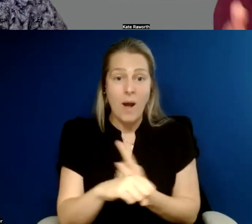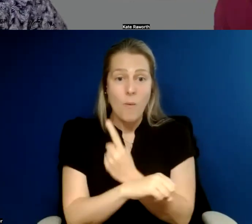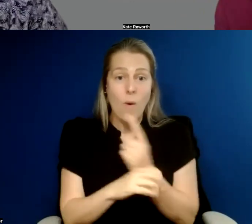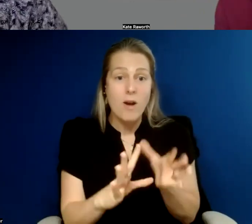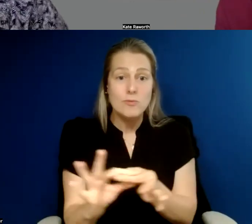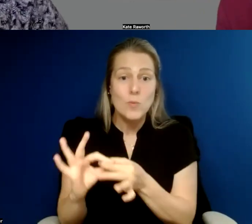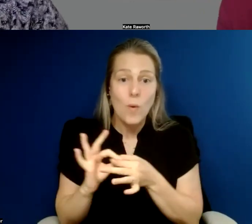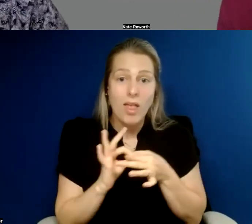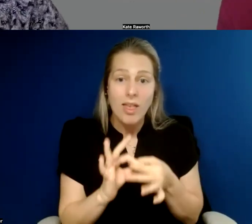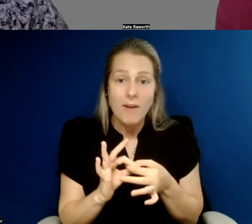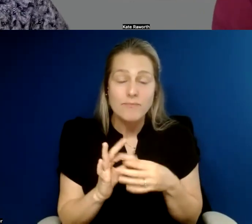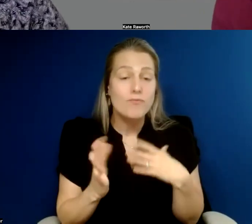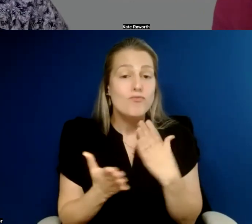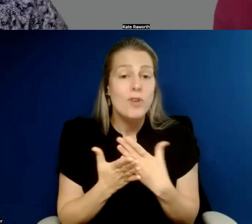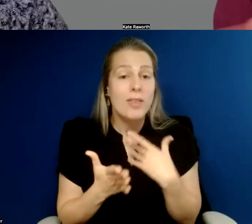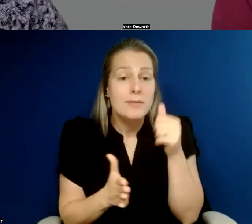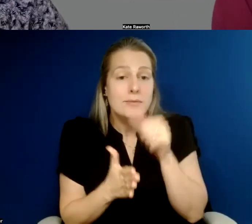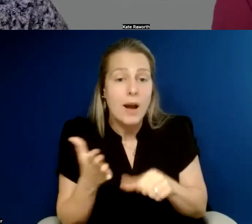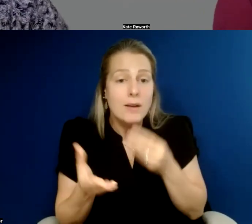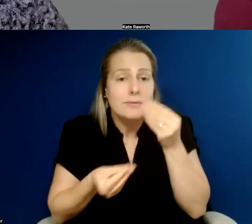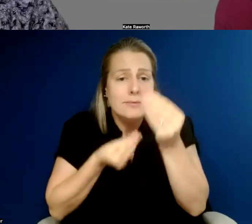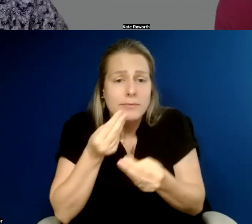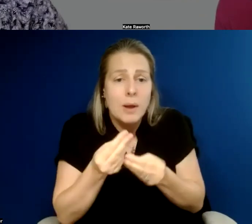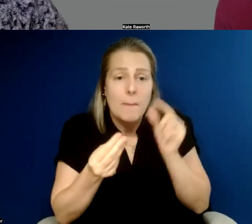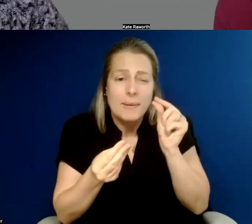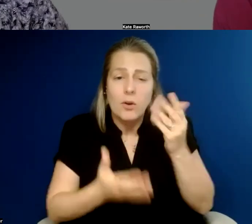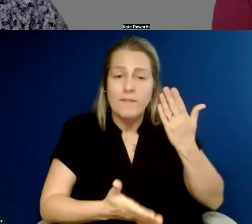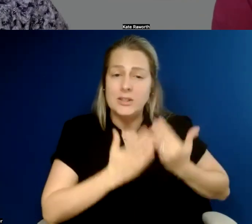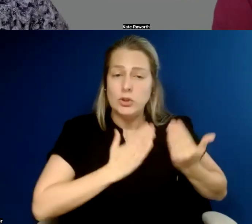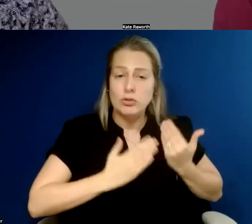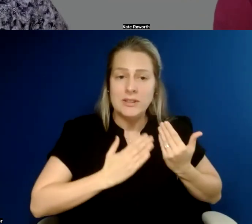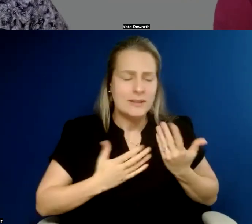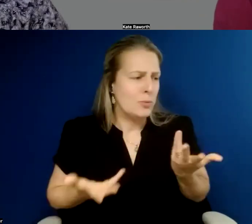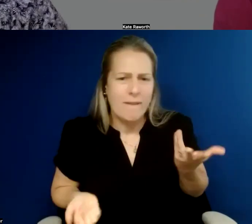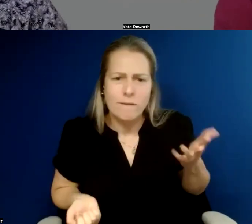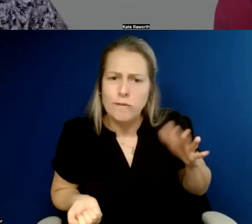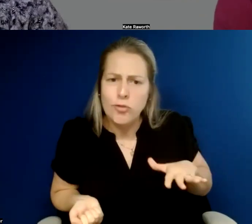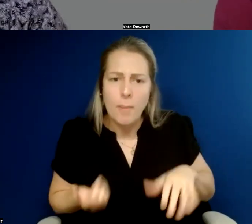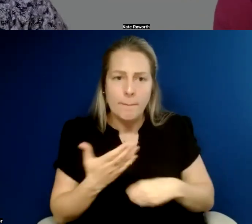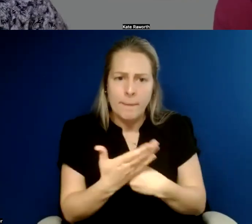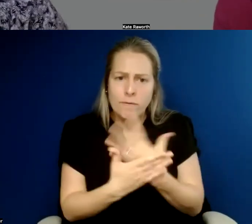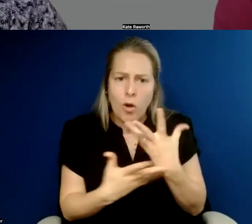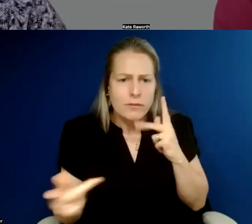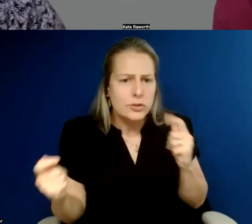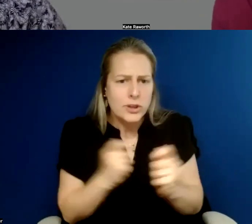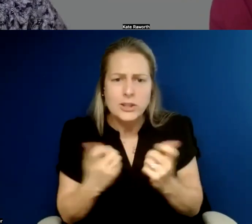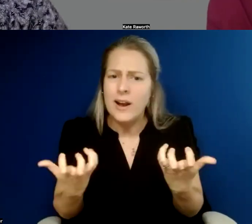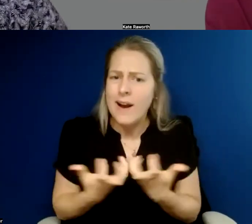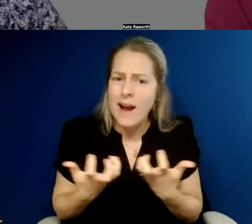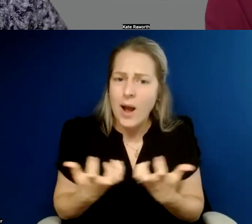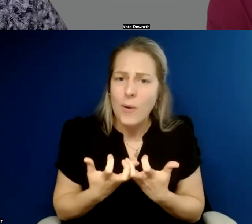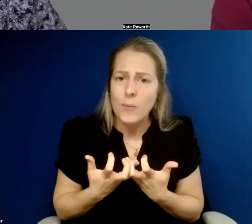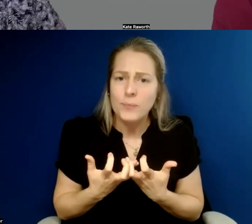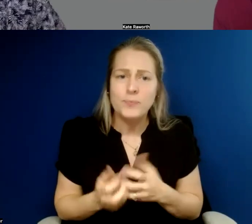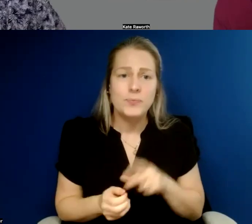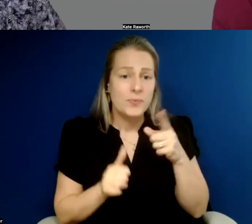want to know where the donut is now, I'm going to kick off with a little bit of history of where it's come from and how has it been evolving over time. And Andrew's going to share his